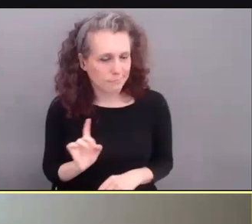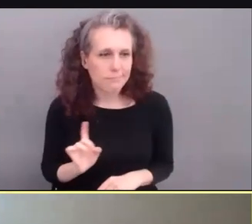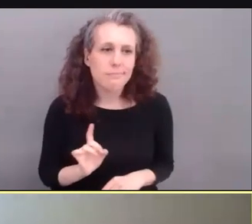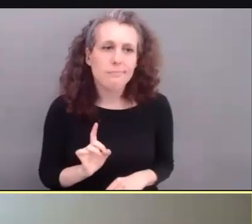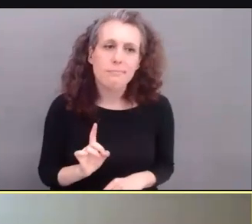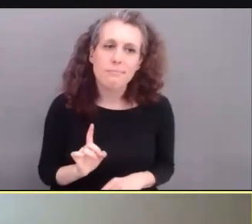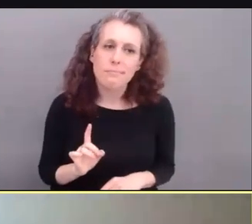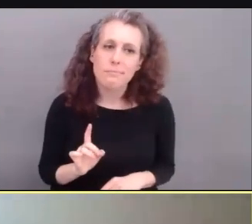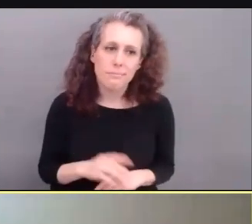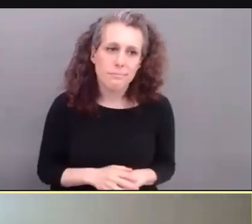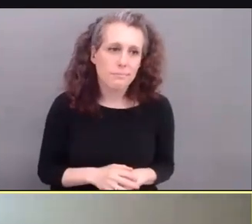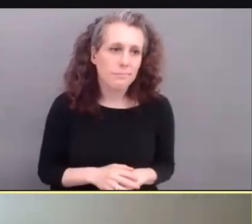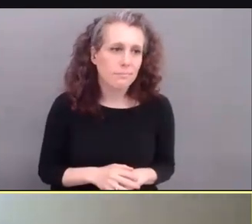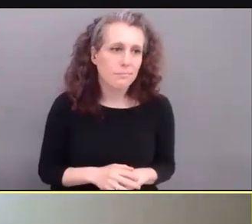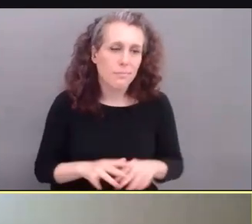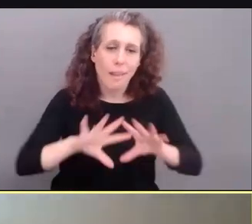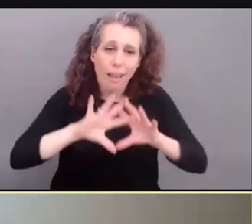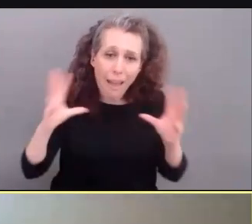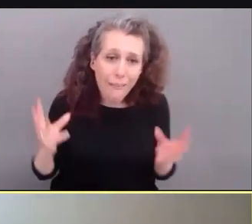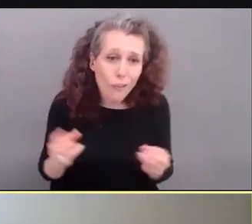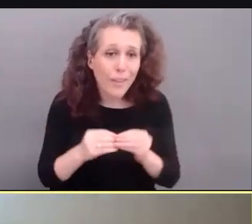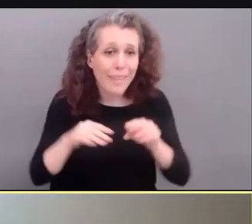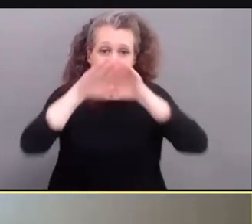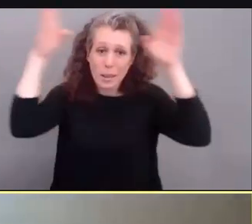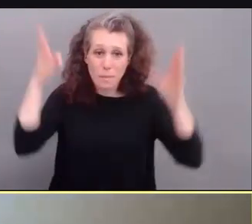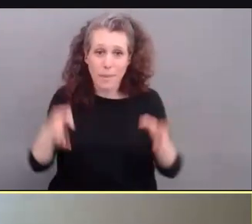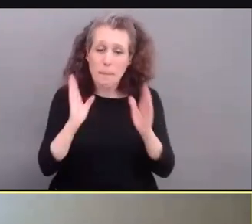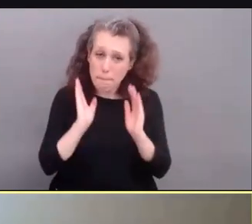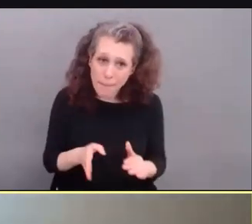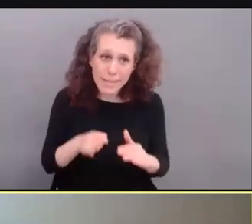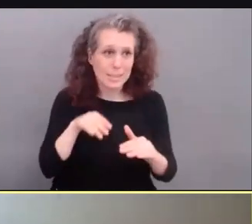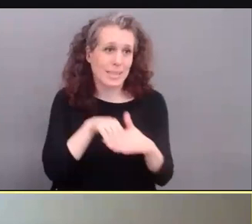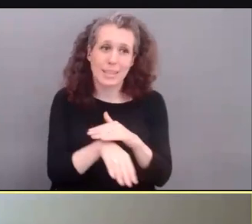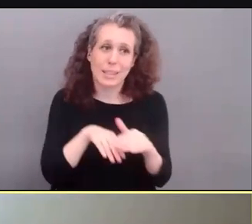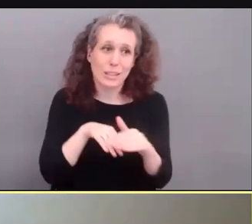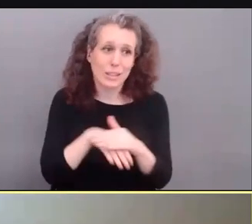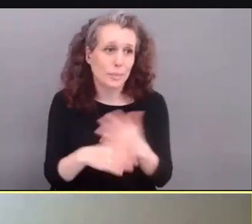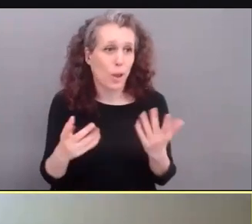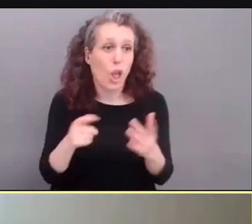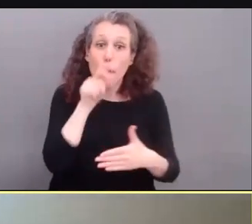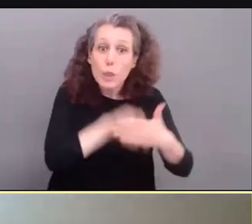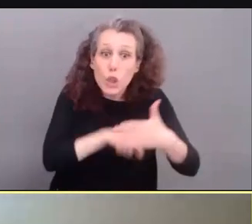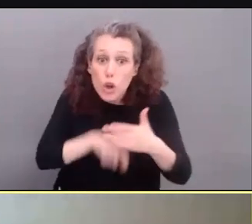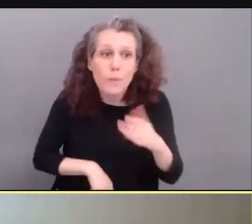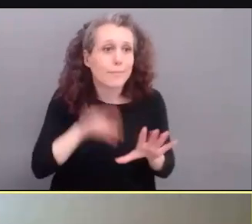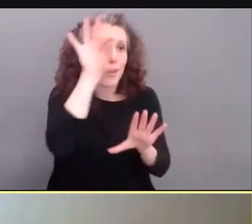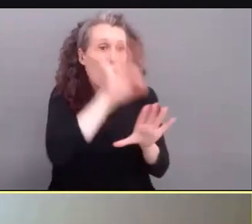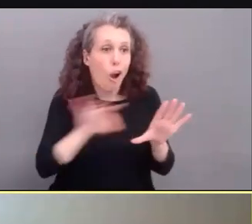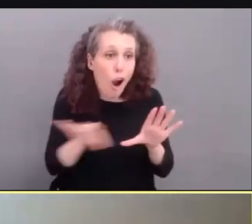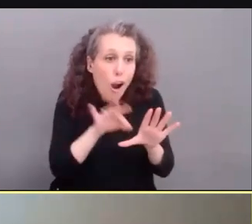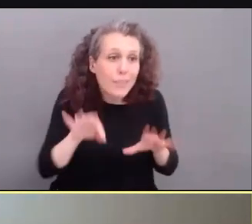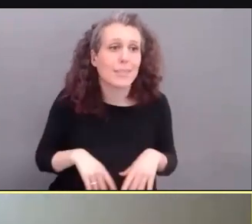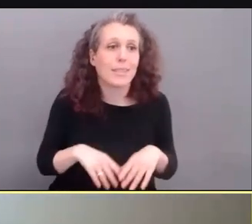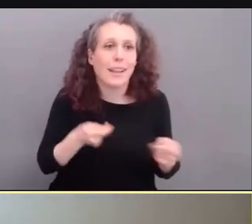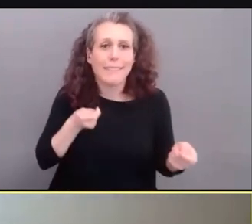in the public, in the built environment in place via procurement, architects that know about things,